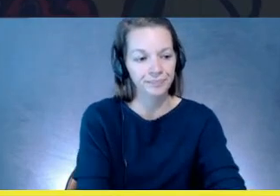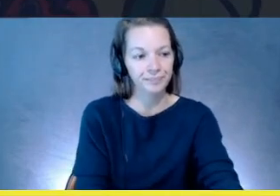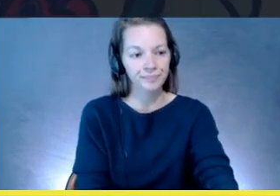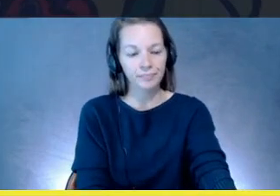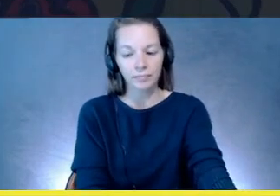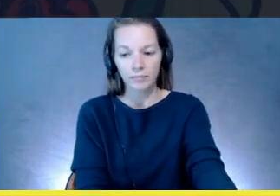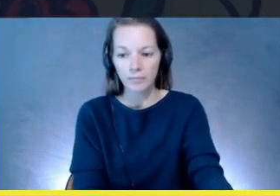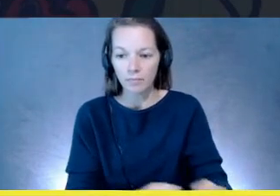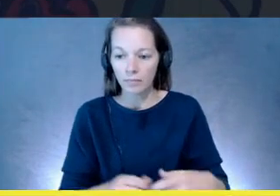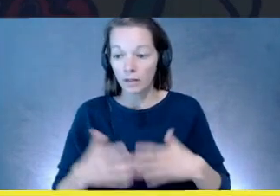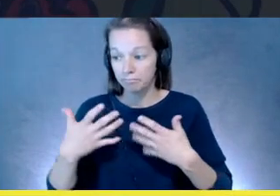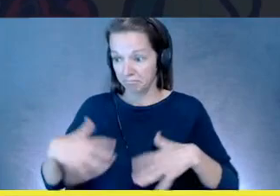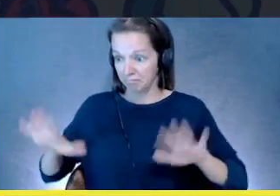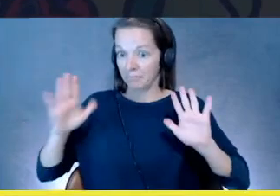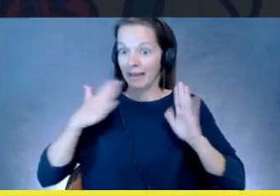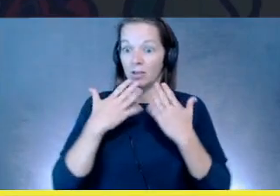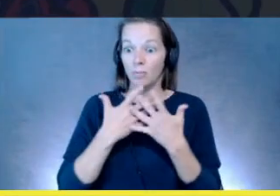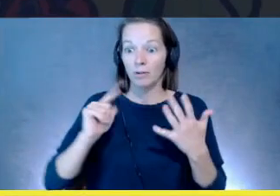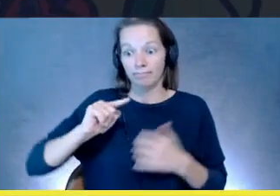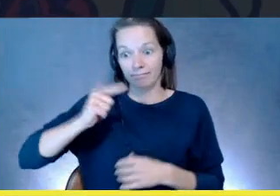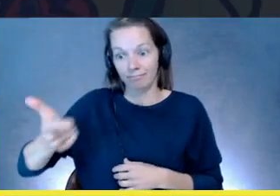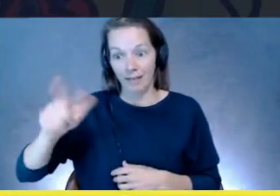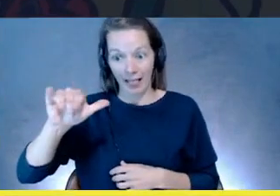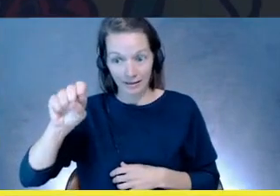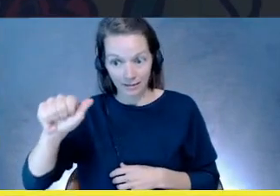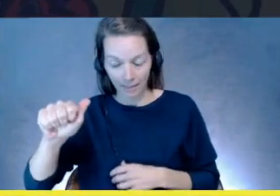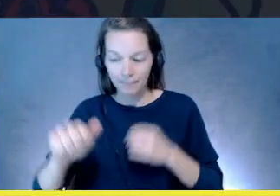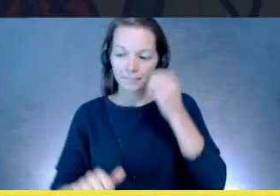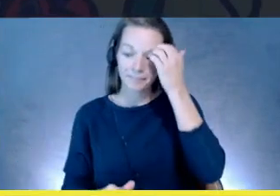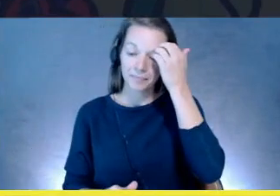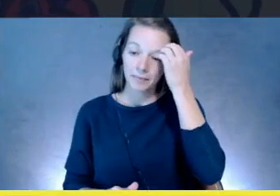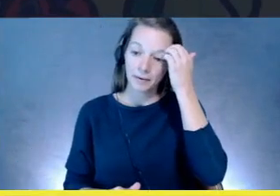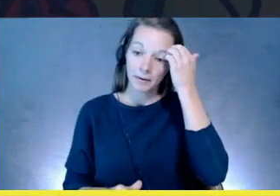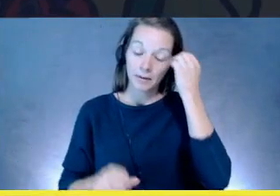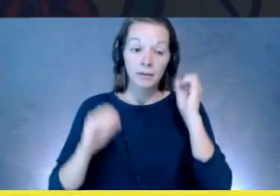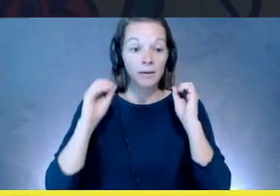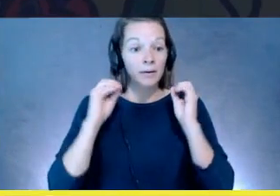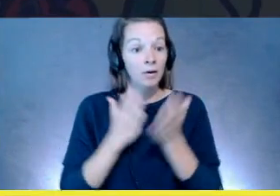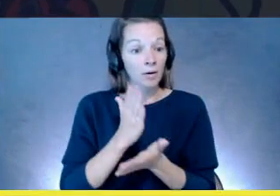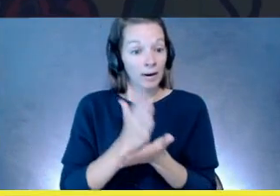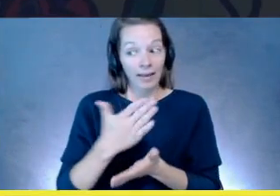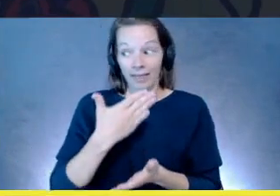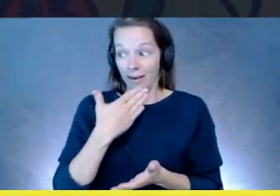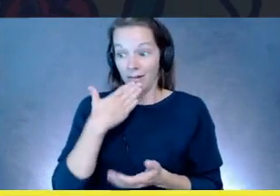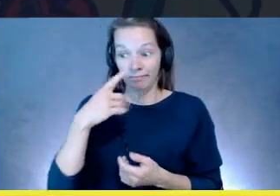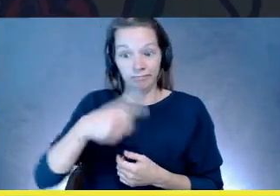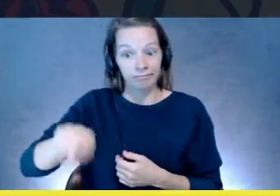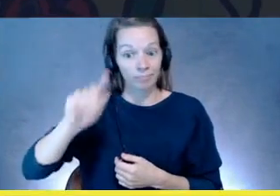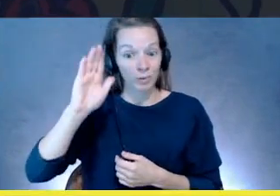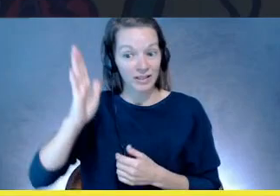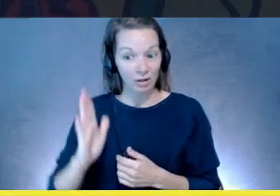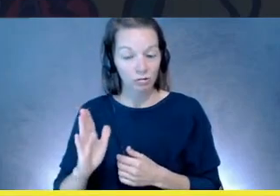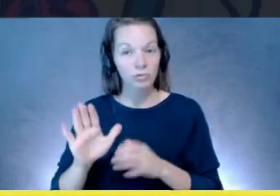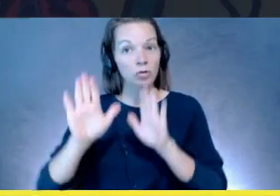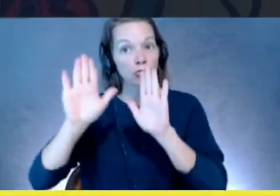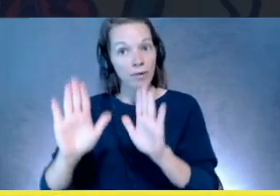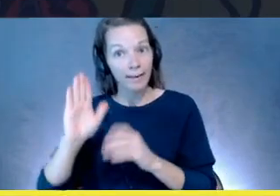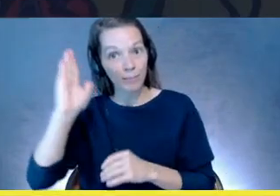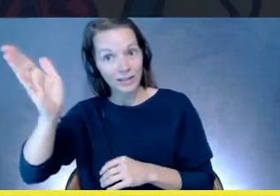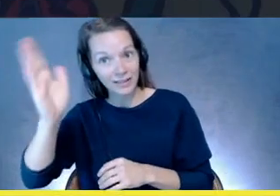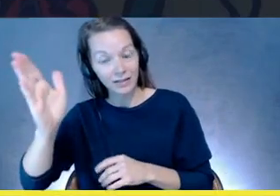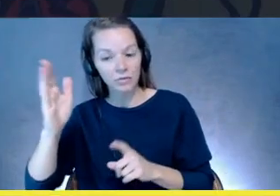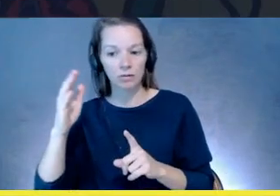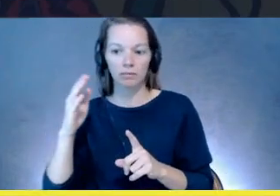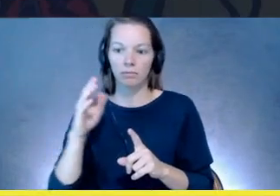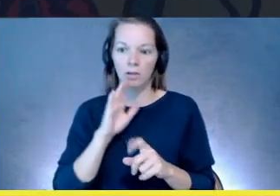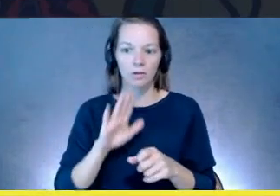Thank you. All right, and thanks to the presenters who not only gave great presentations, but did so in a totally